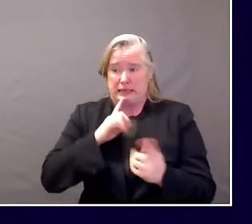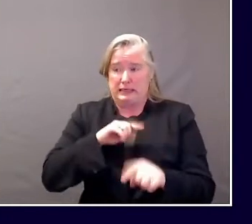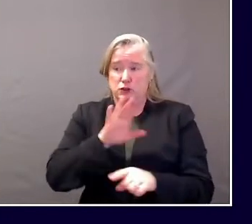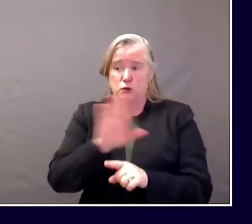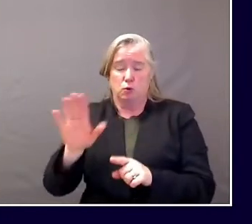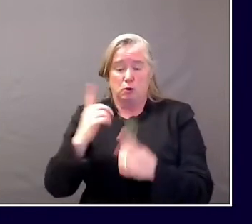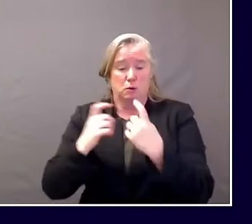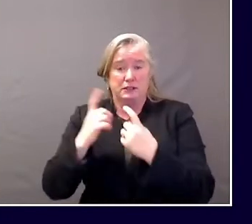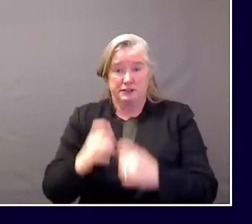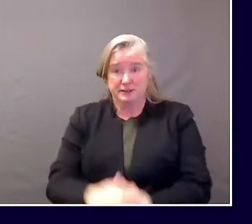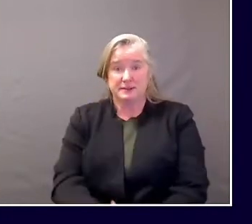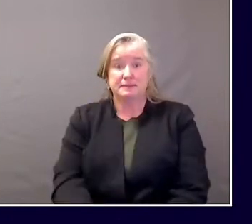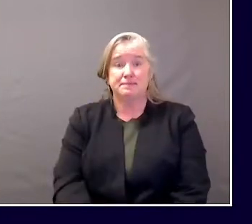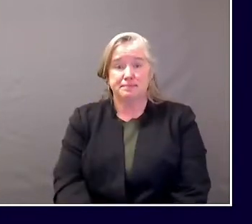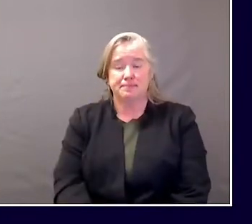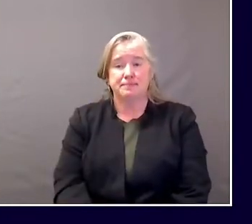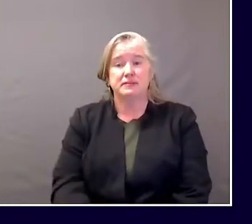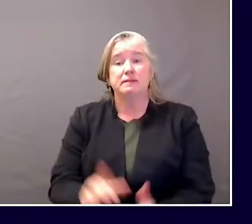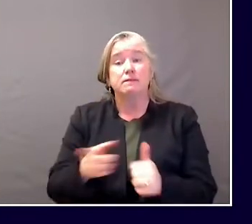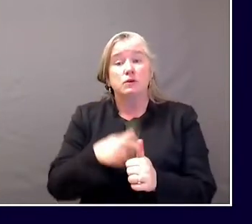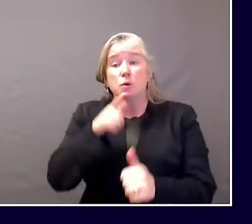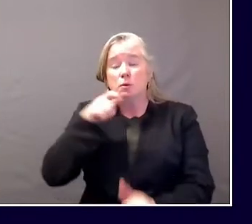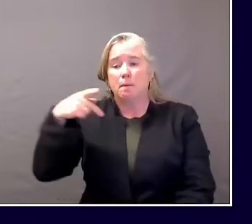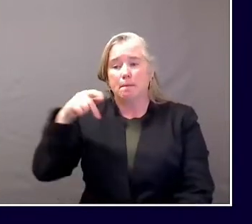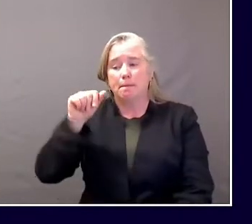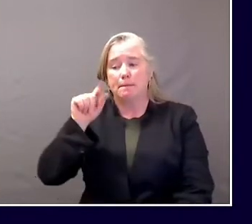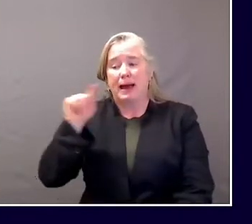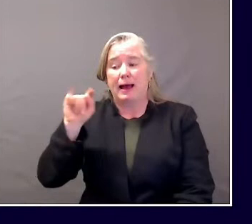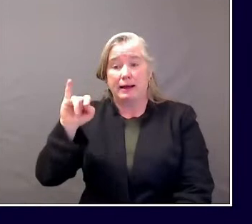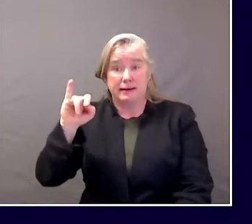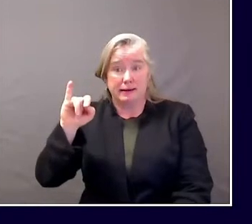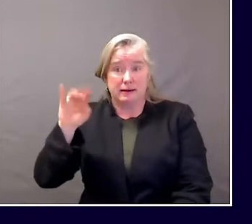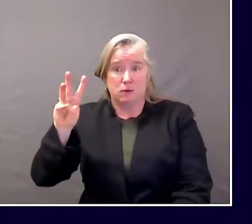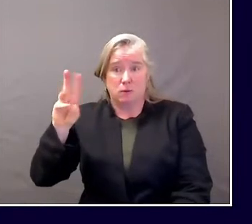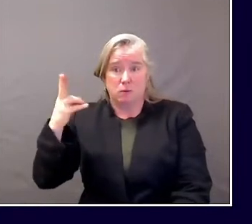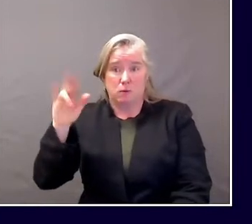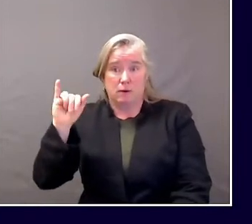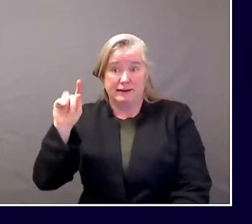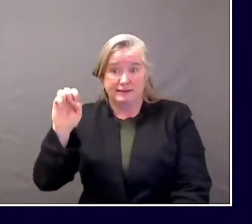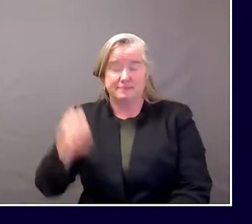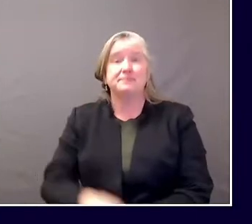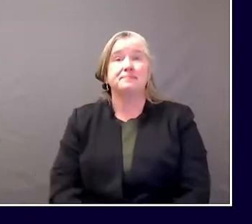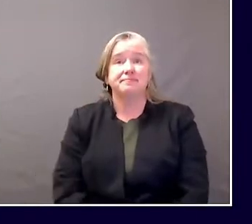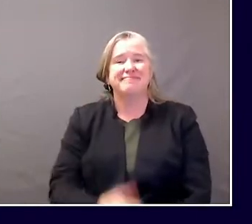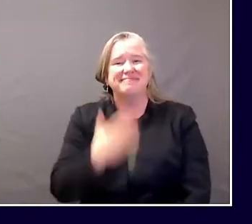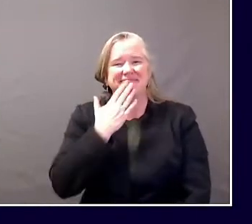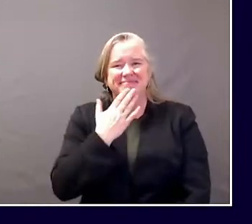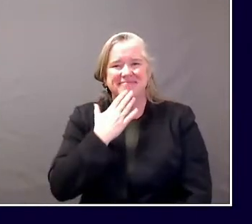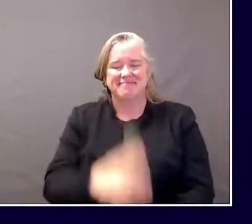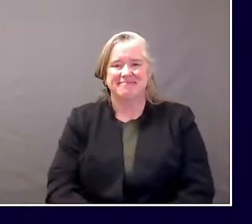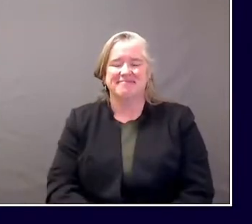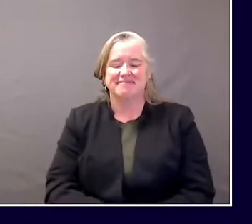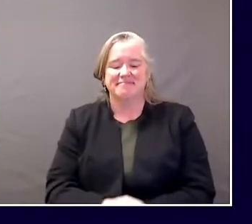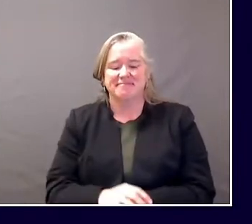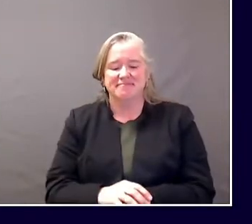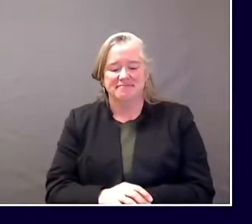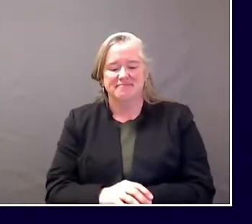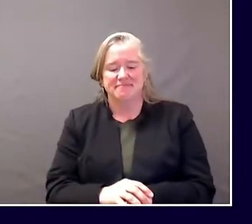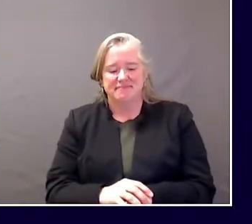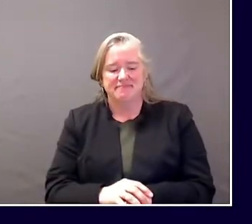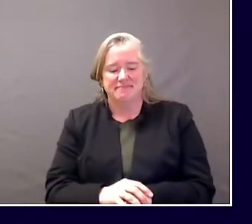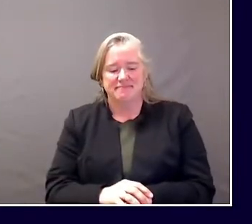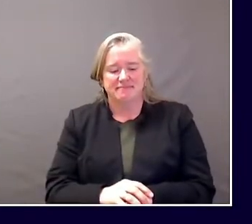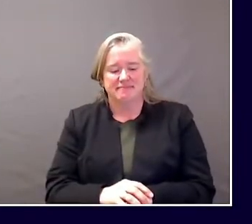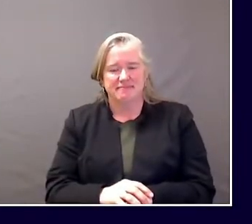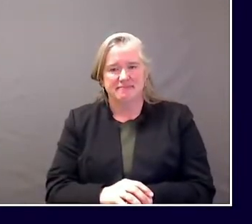you've got. I'm going to ask Patty White to kick us off this afternoon. Thank you, Dr. Shah. Can you tell us what the progress is for